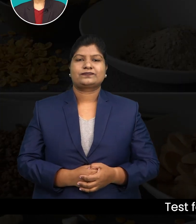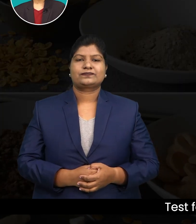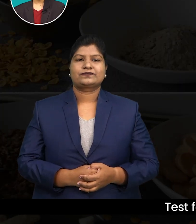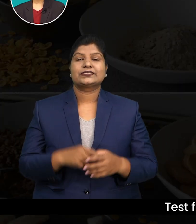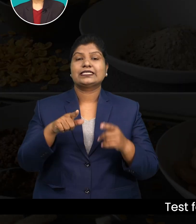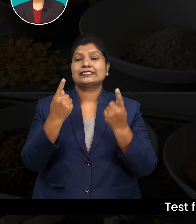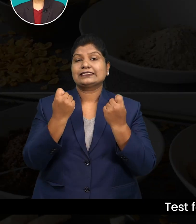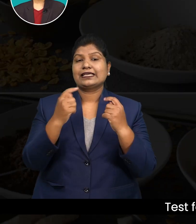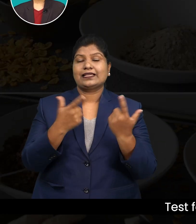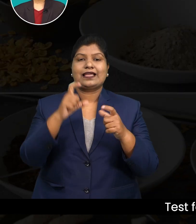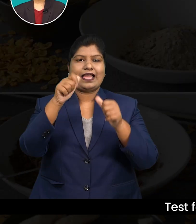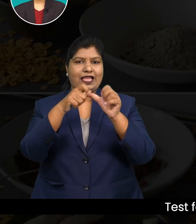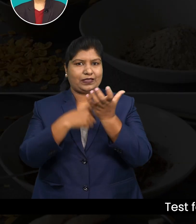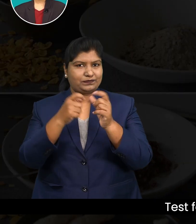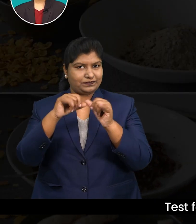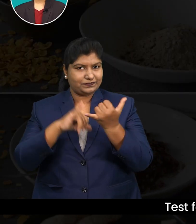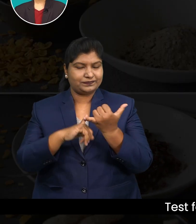test for carbohydrates,